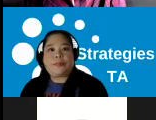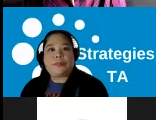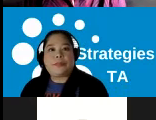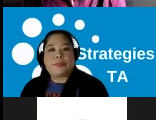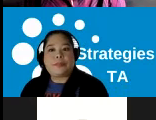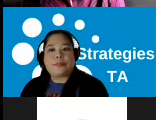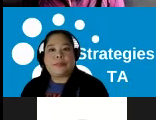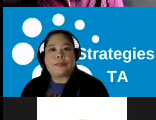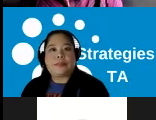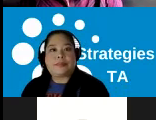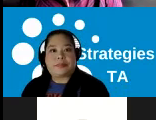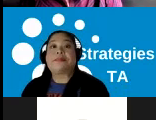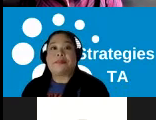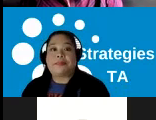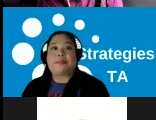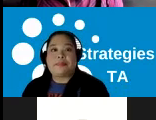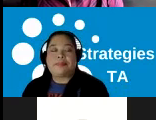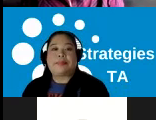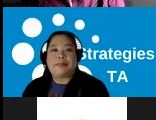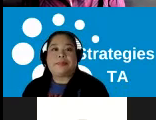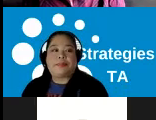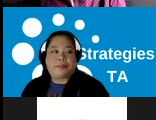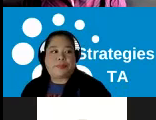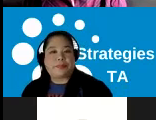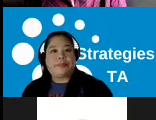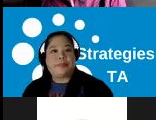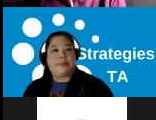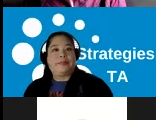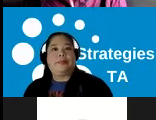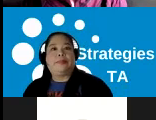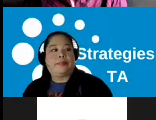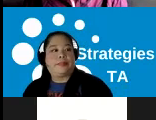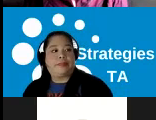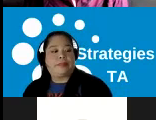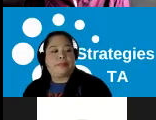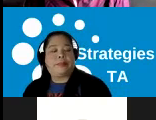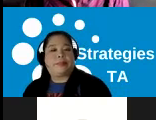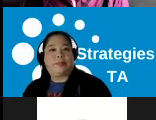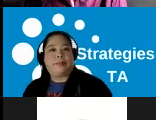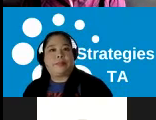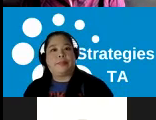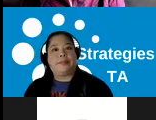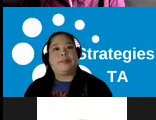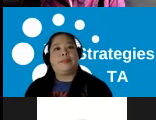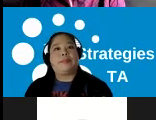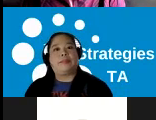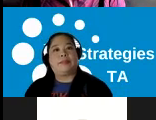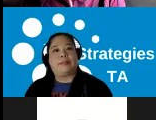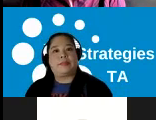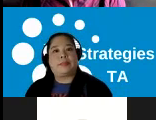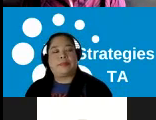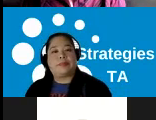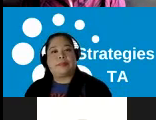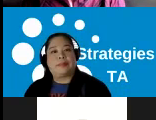I mean, I can certainly jump in here if that's okay. I mean, this is what we really have been very excited about and have